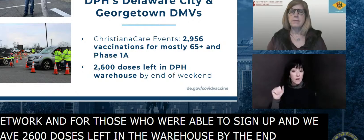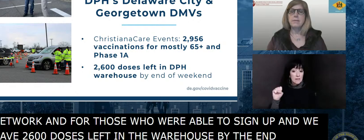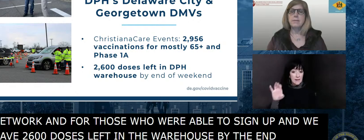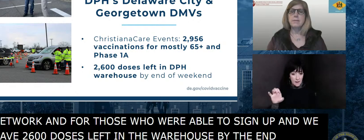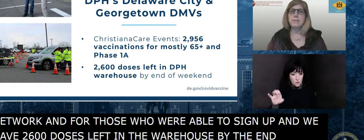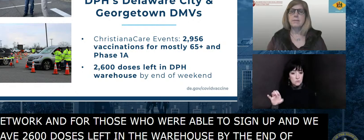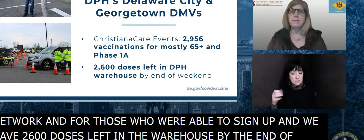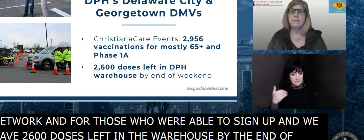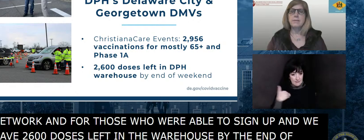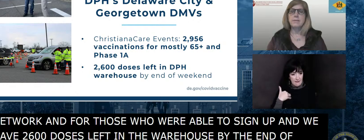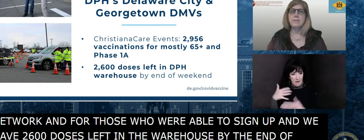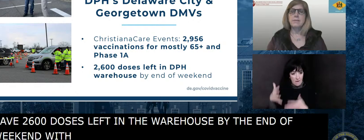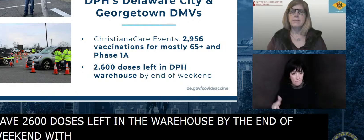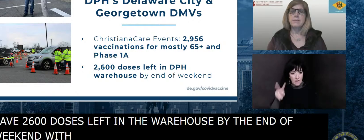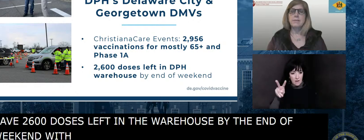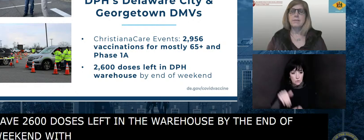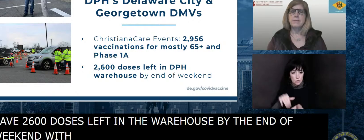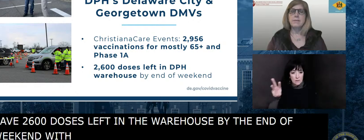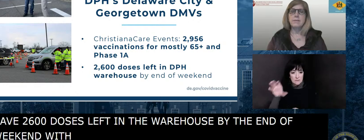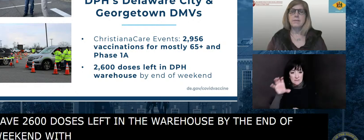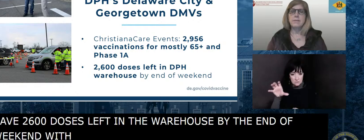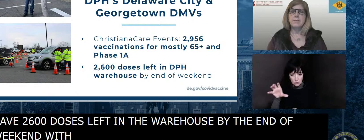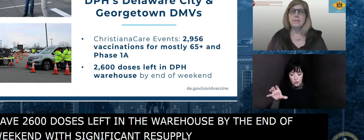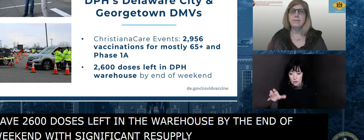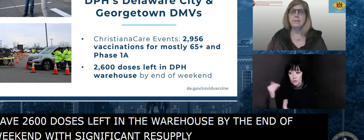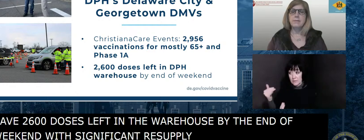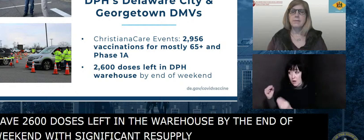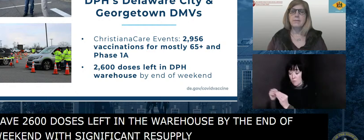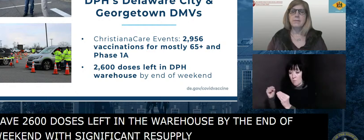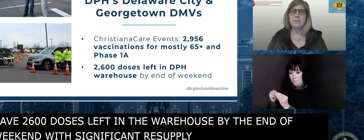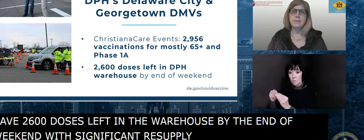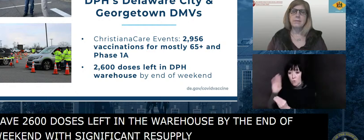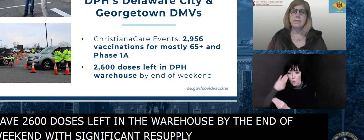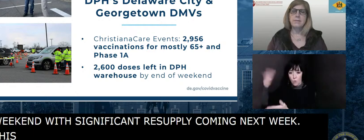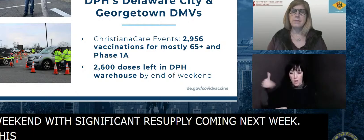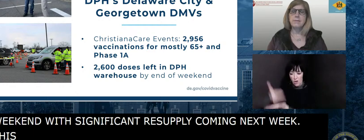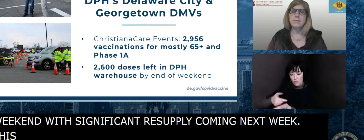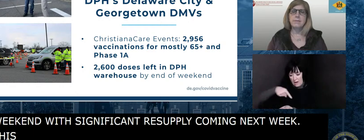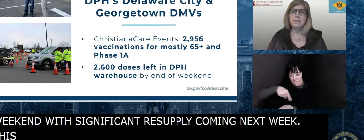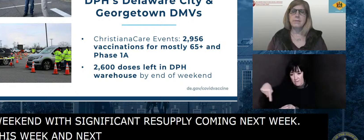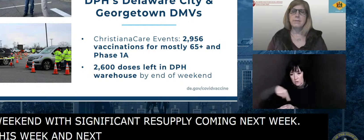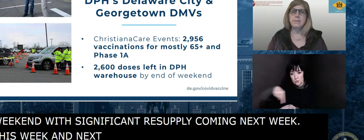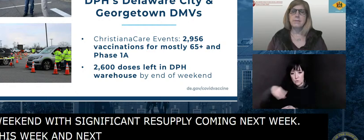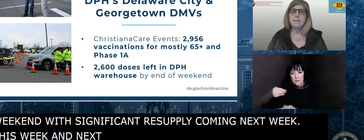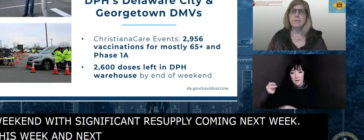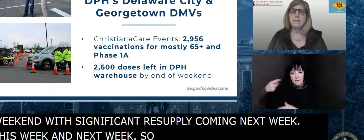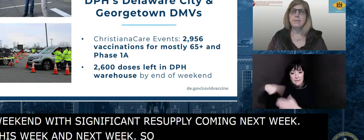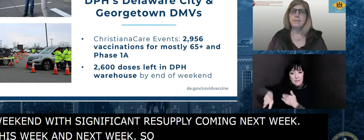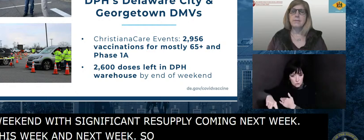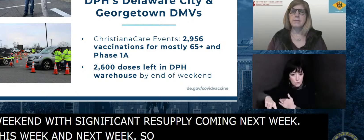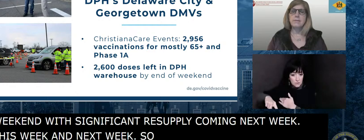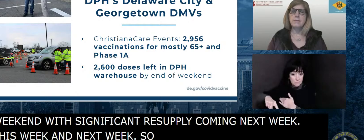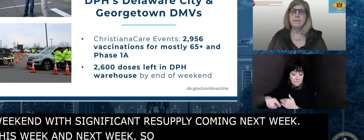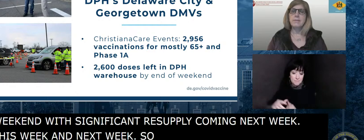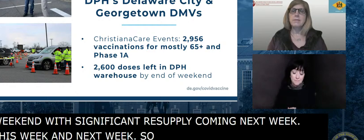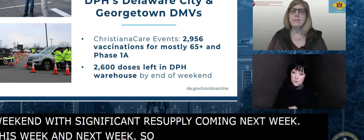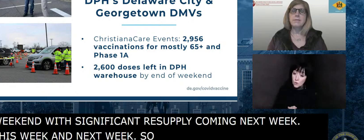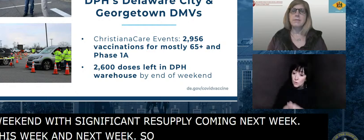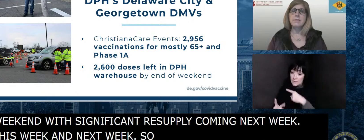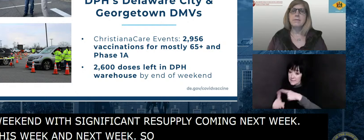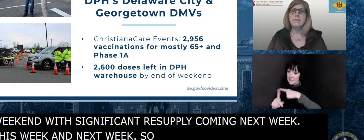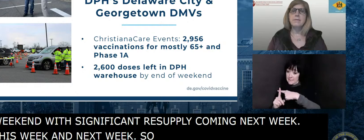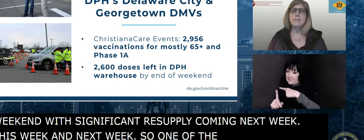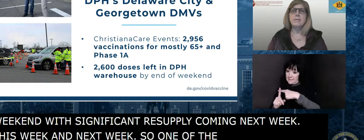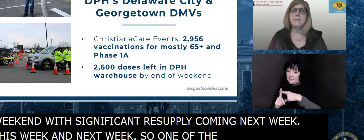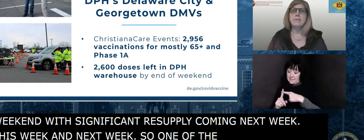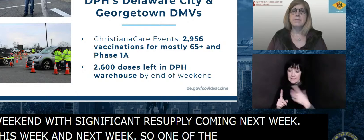coming next week, this week and next week. So one of the really good news to report today, we